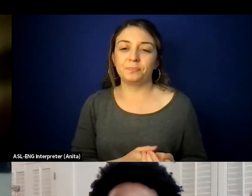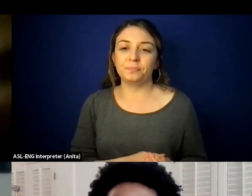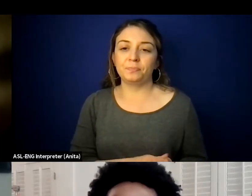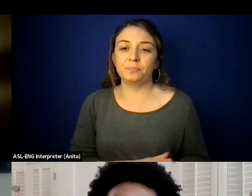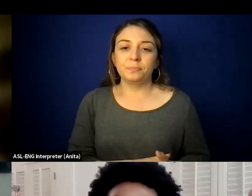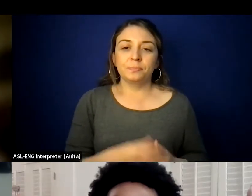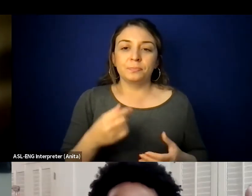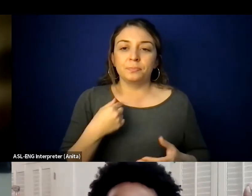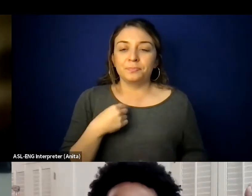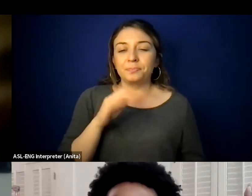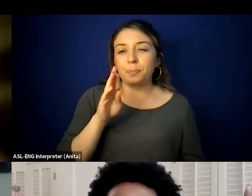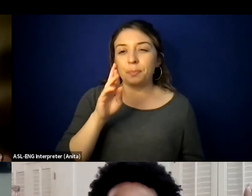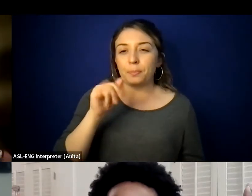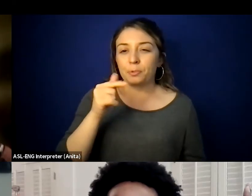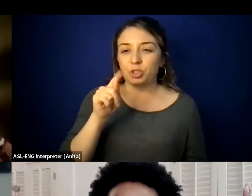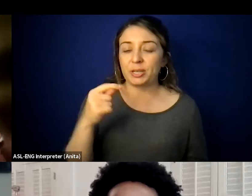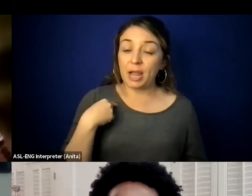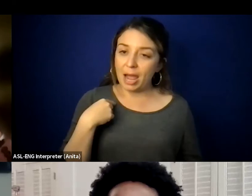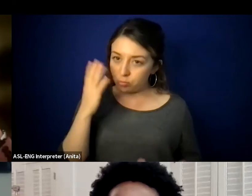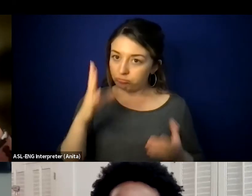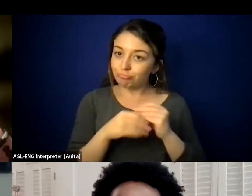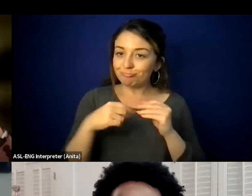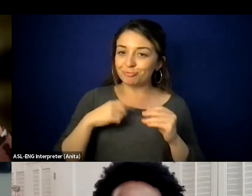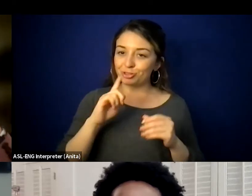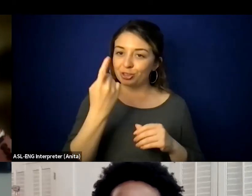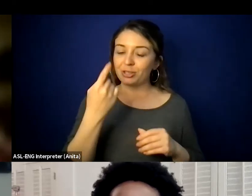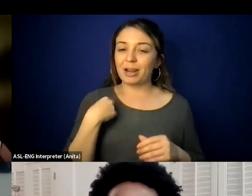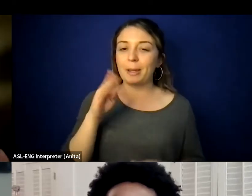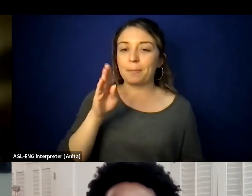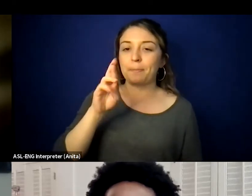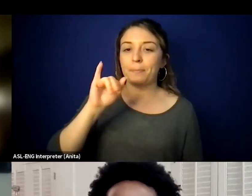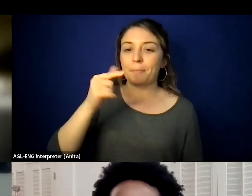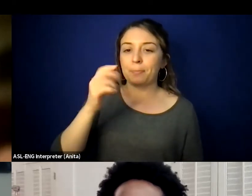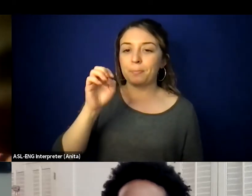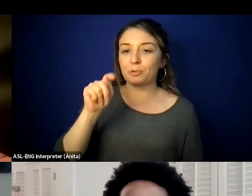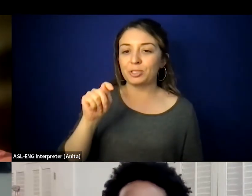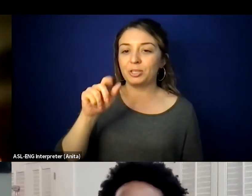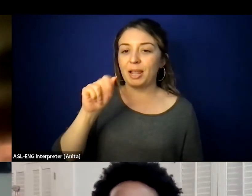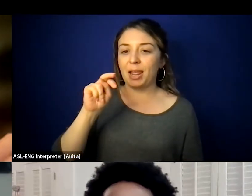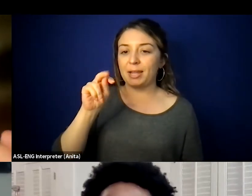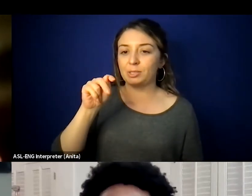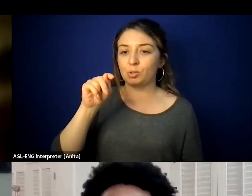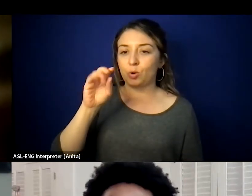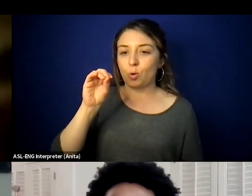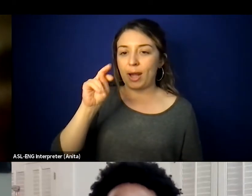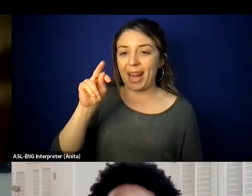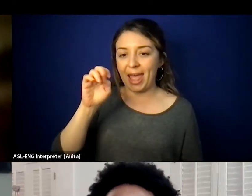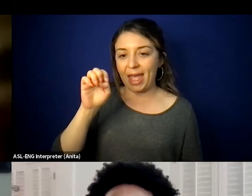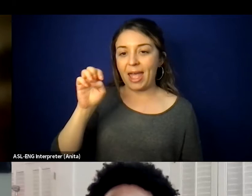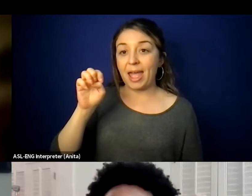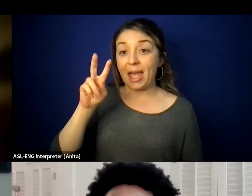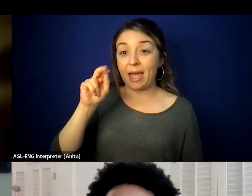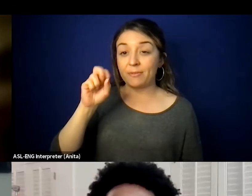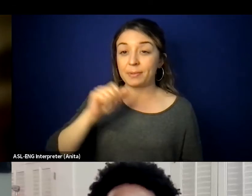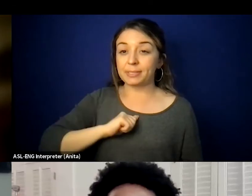Well, I'll jump in. I'm Bridgit Antoinette Evans. I'm a Black woman with